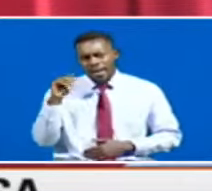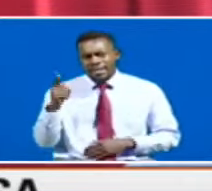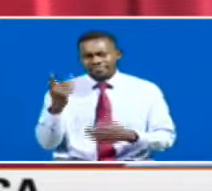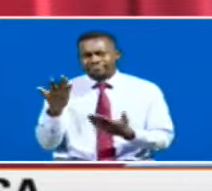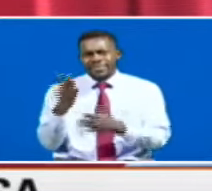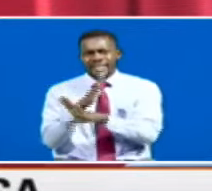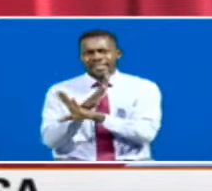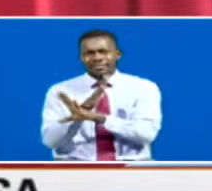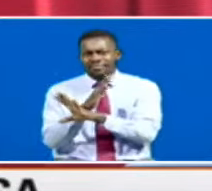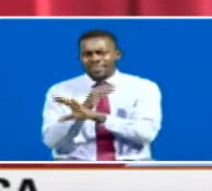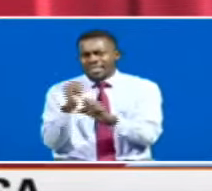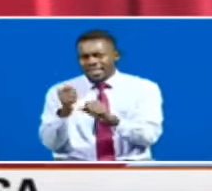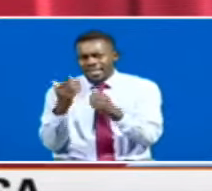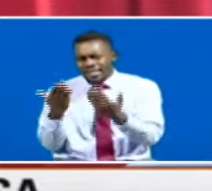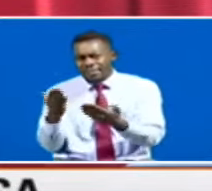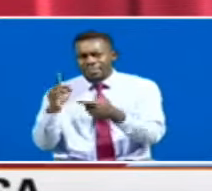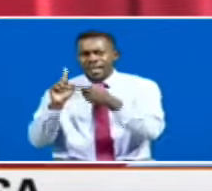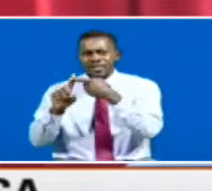country